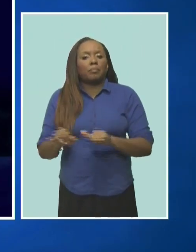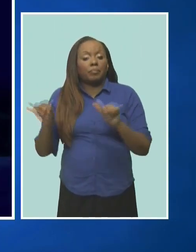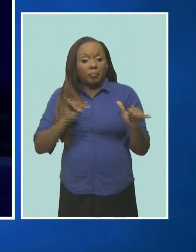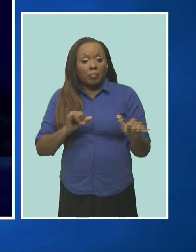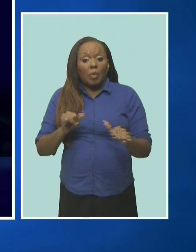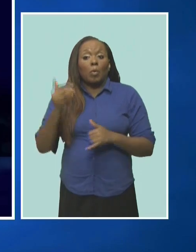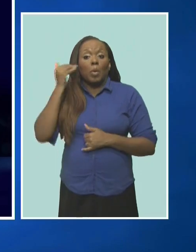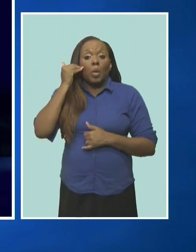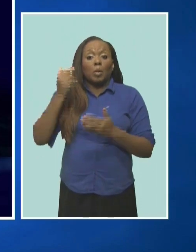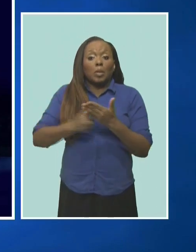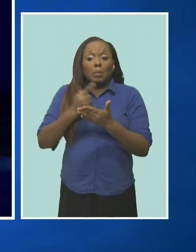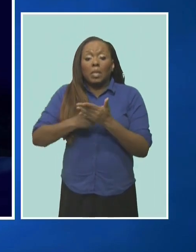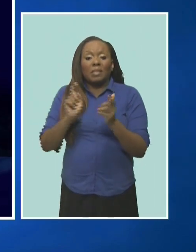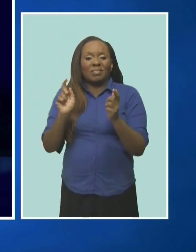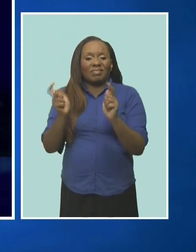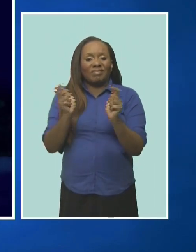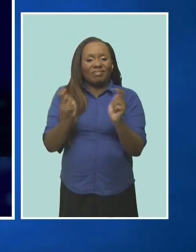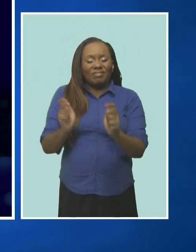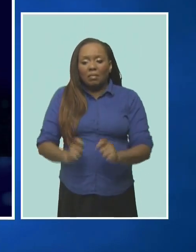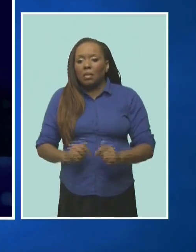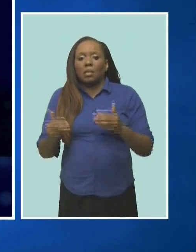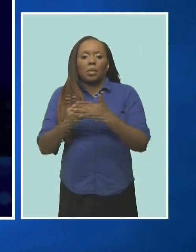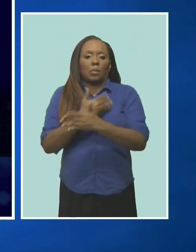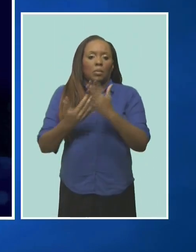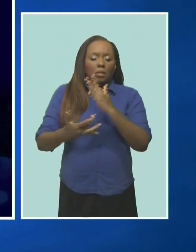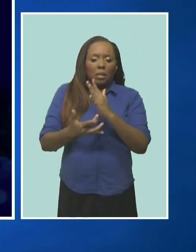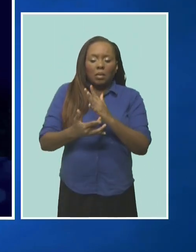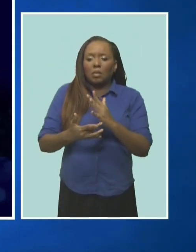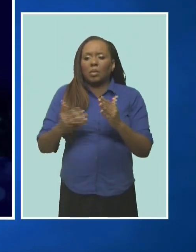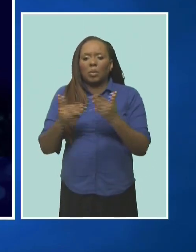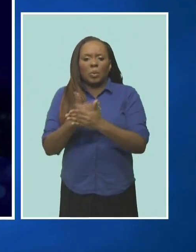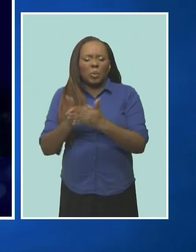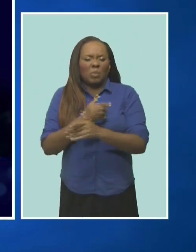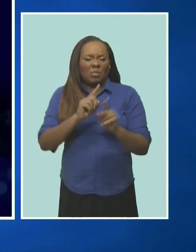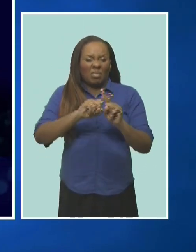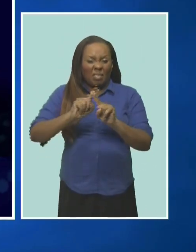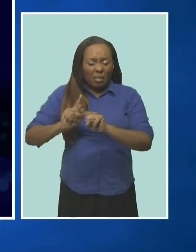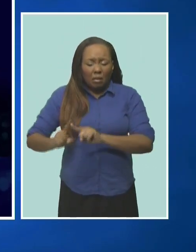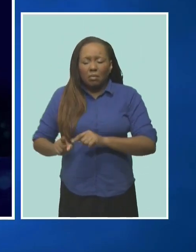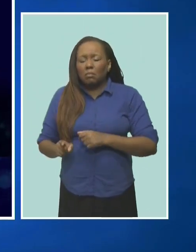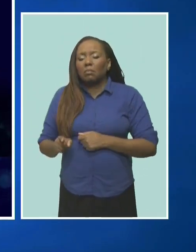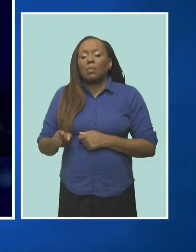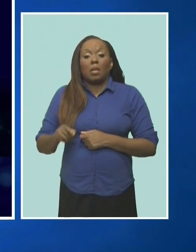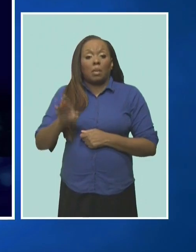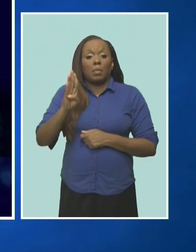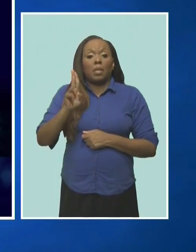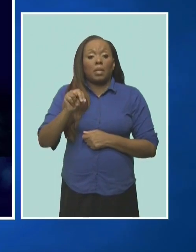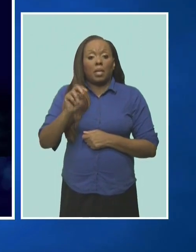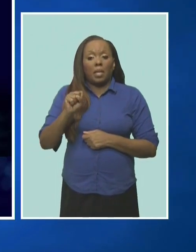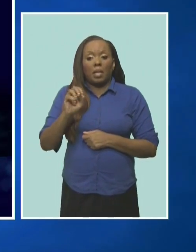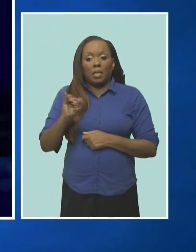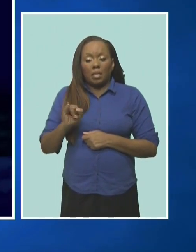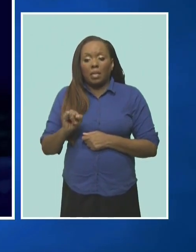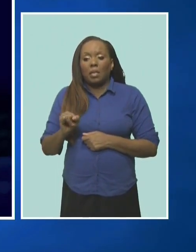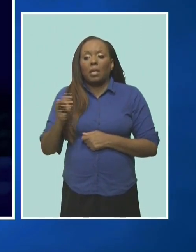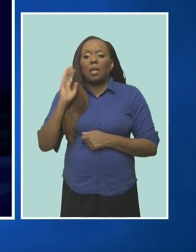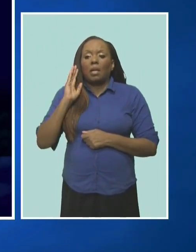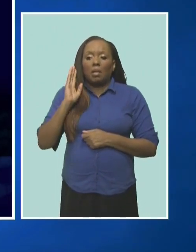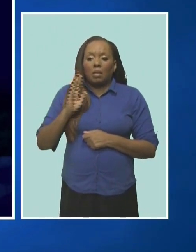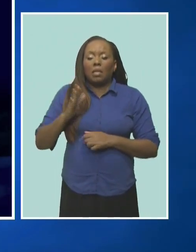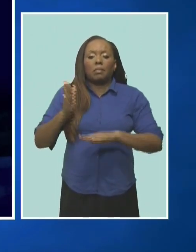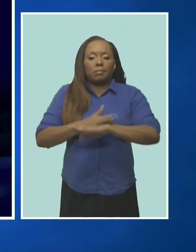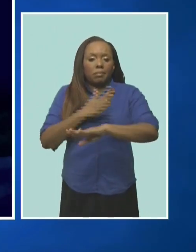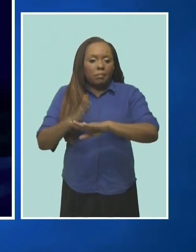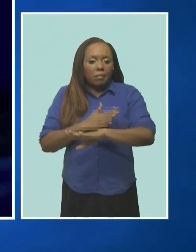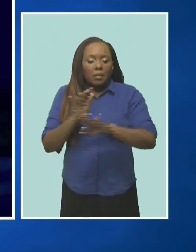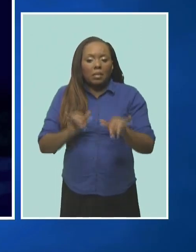change. New technology comes out. New materials come out. So the BNSA is then able to update the standards before having to go